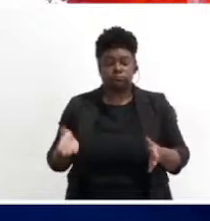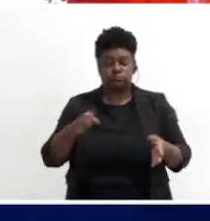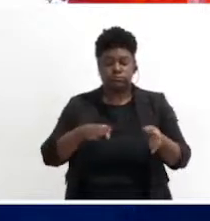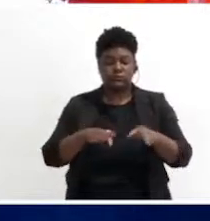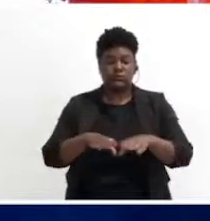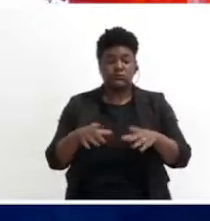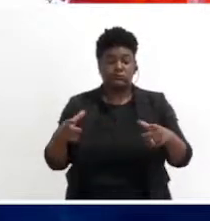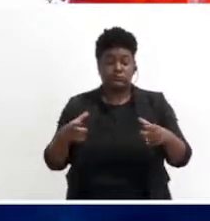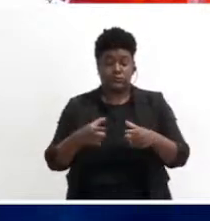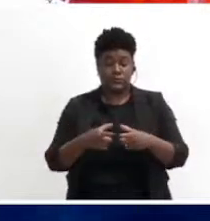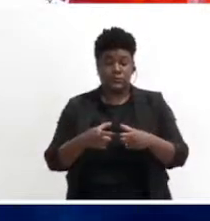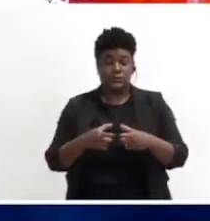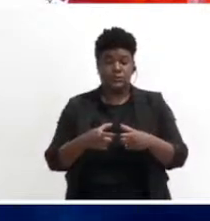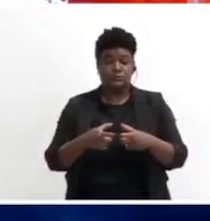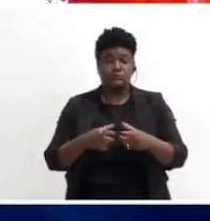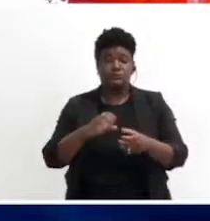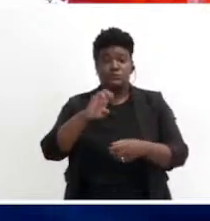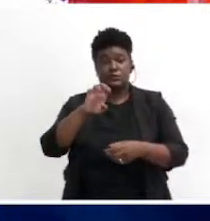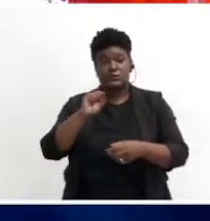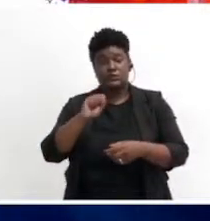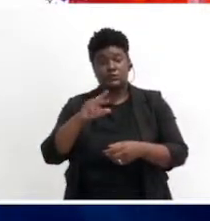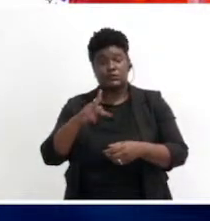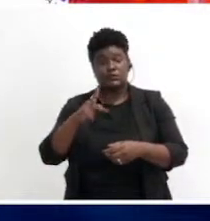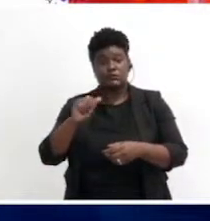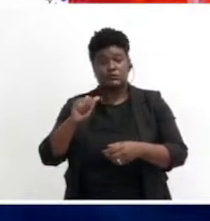the trend has been over time.